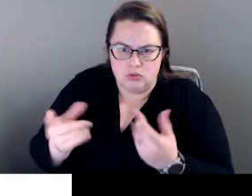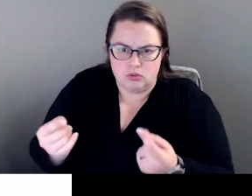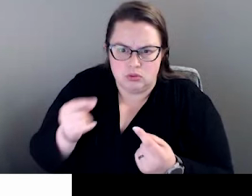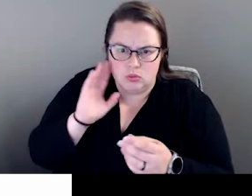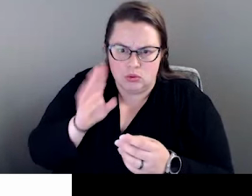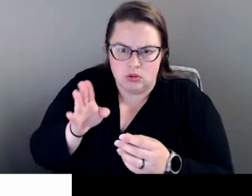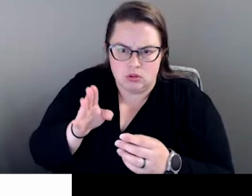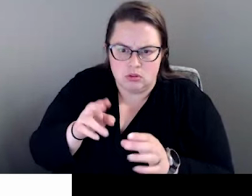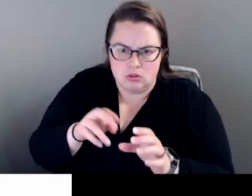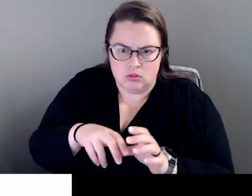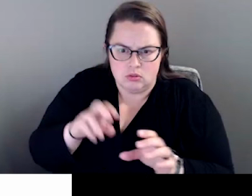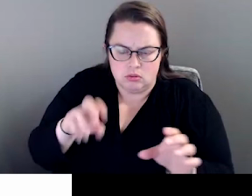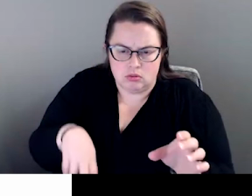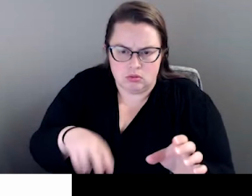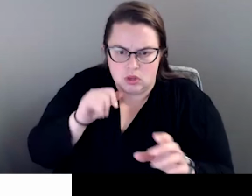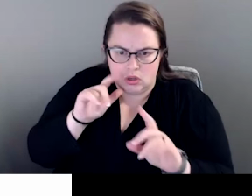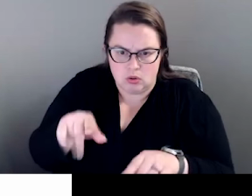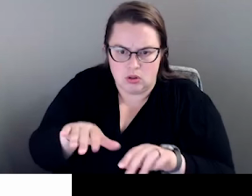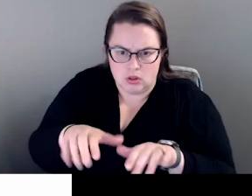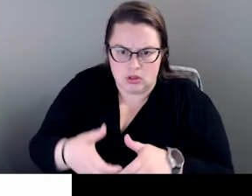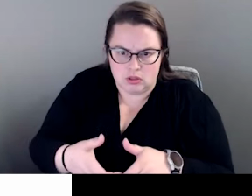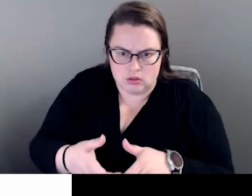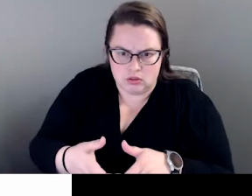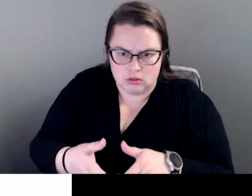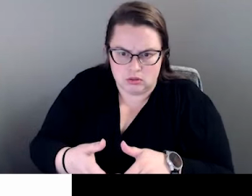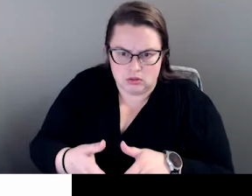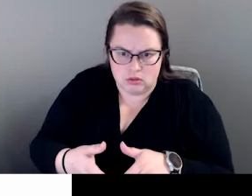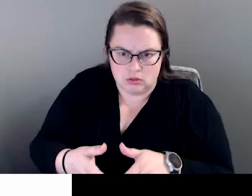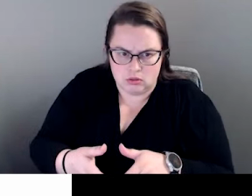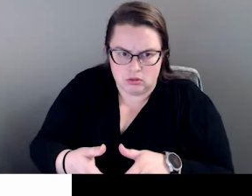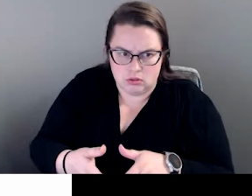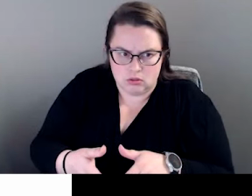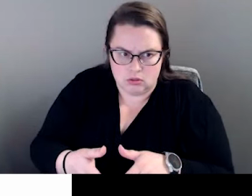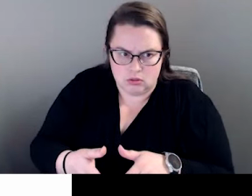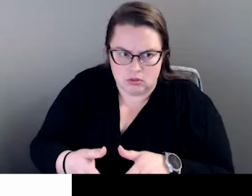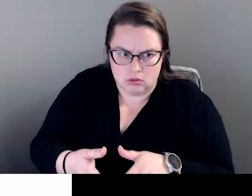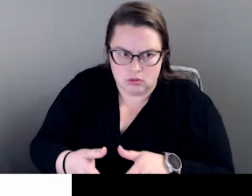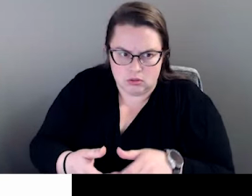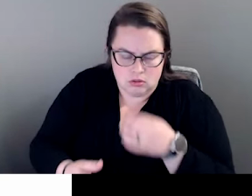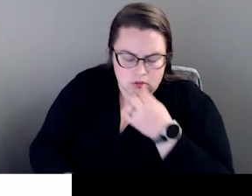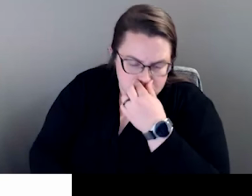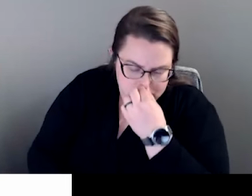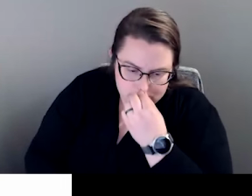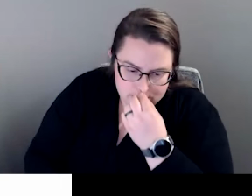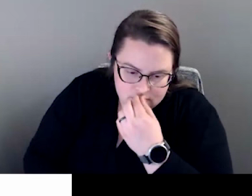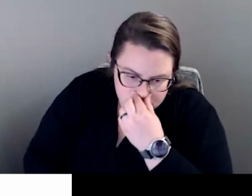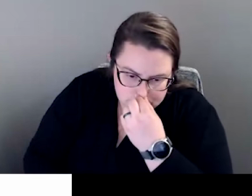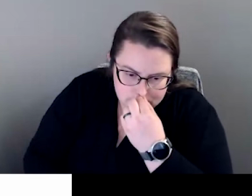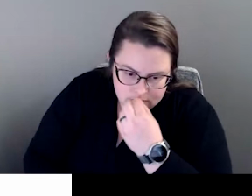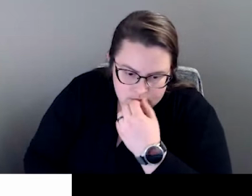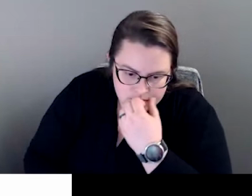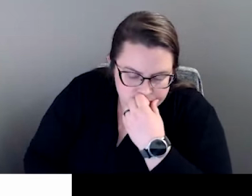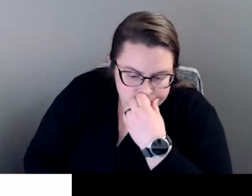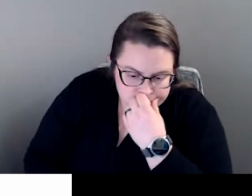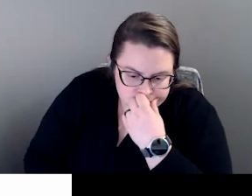class. Yeah. And if they choose not to do so, that means depending on where it happens semester, that might be